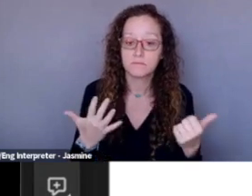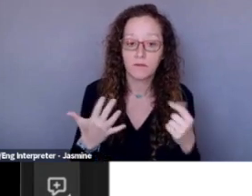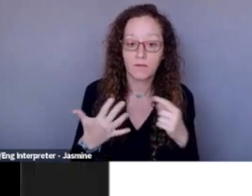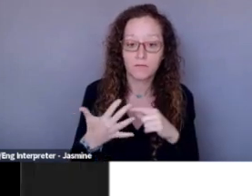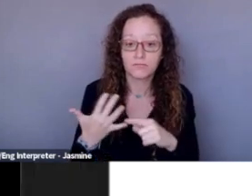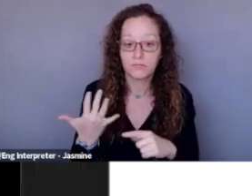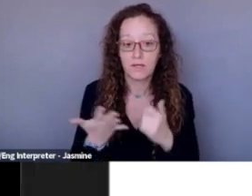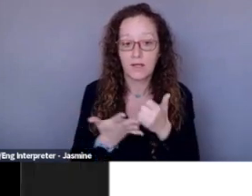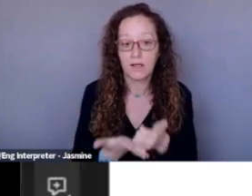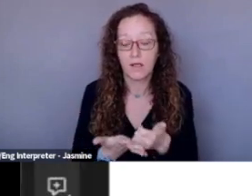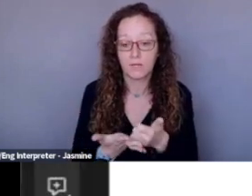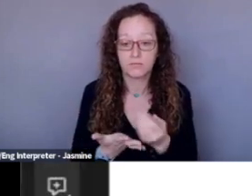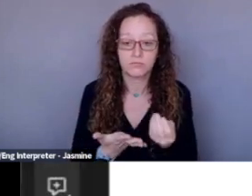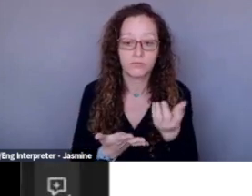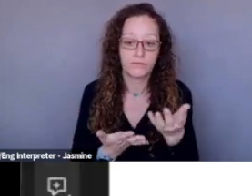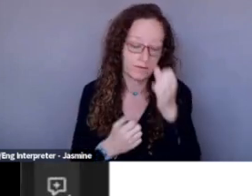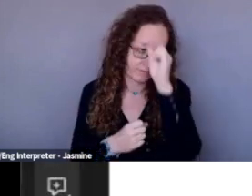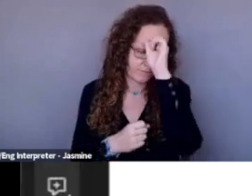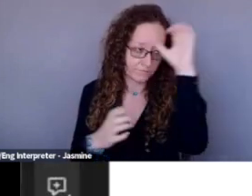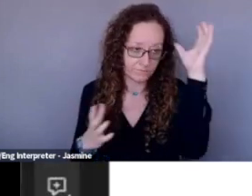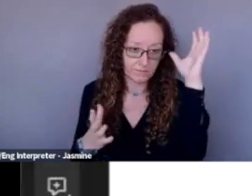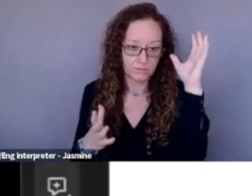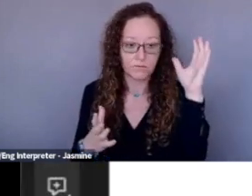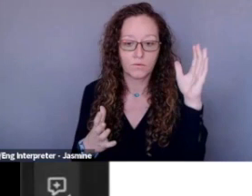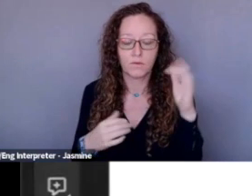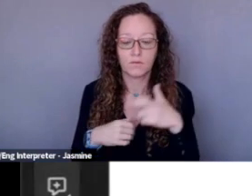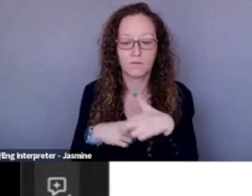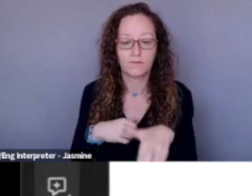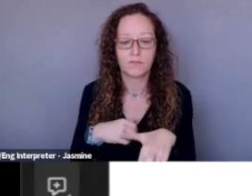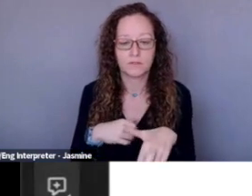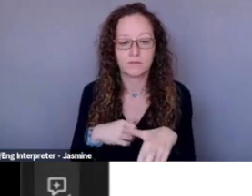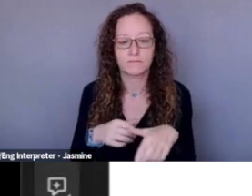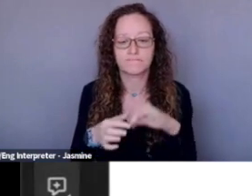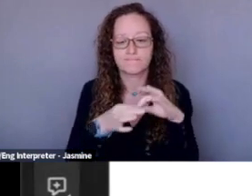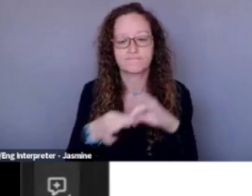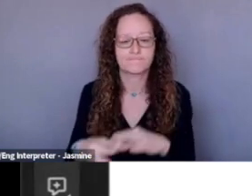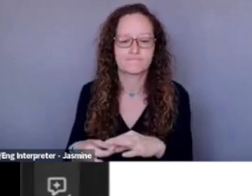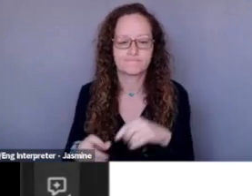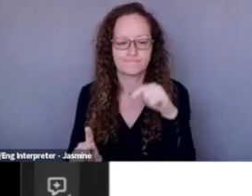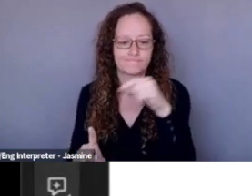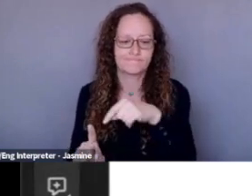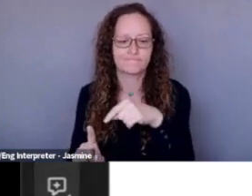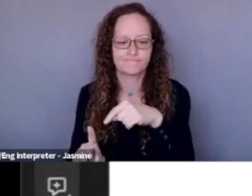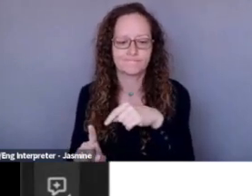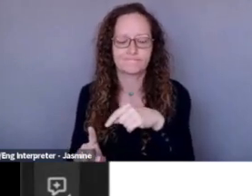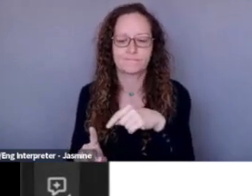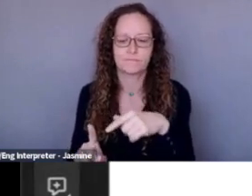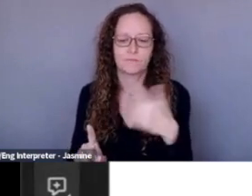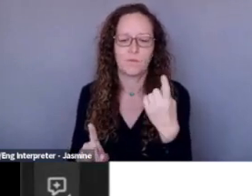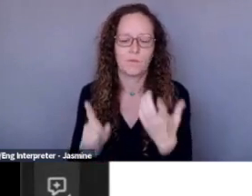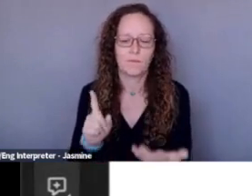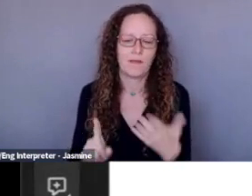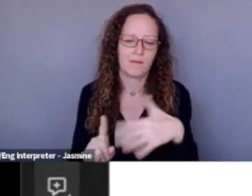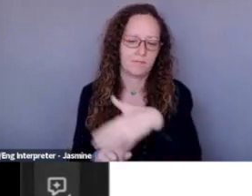you any visual references as to where this play may take